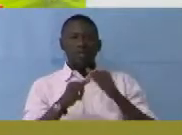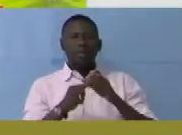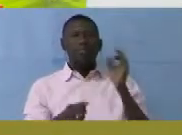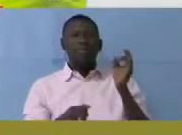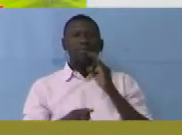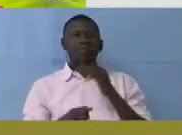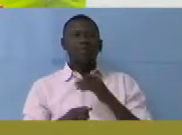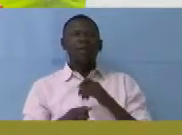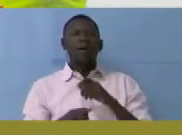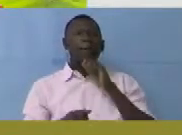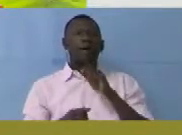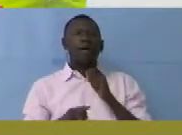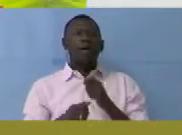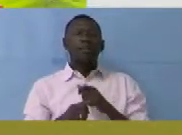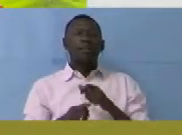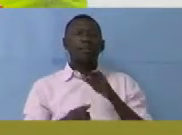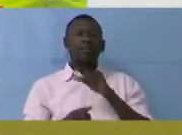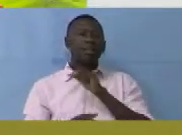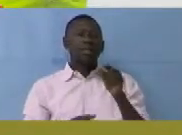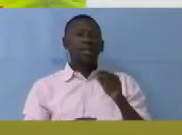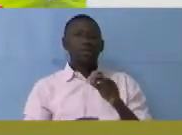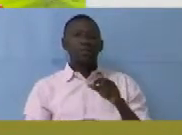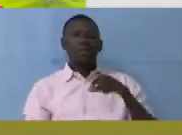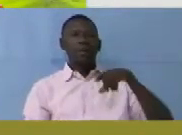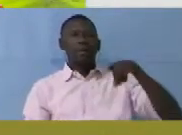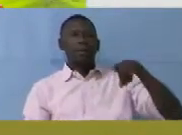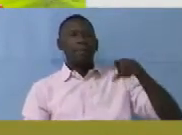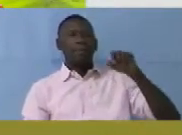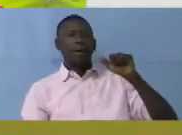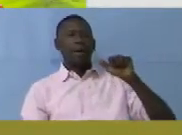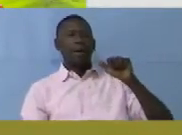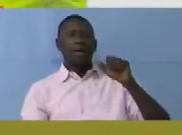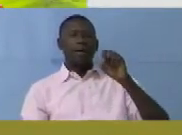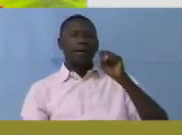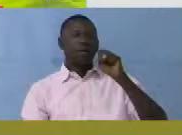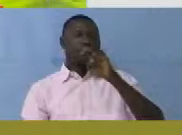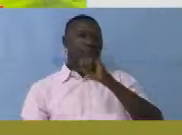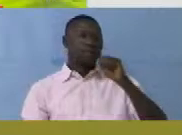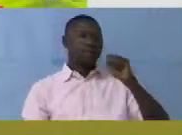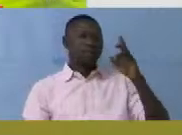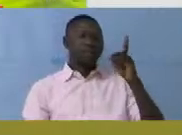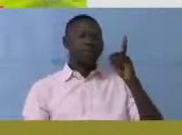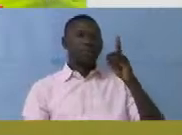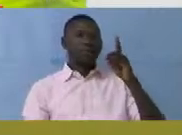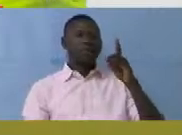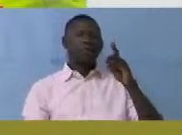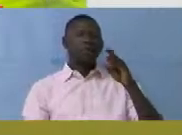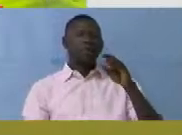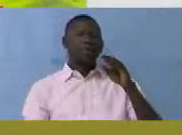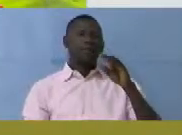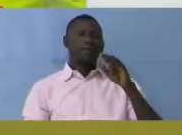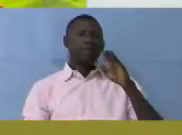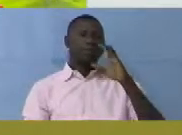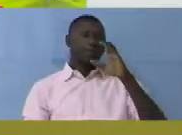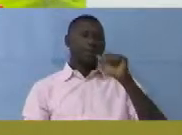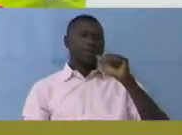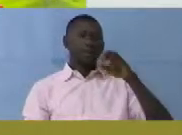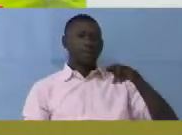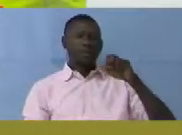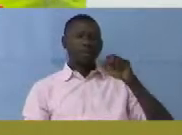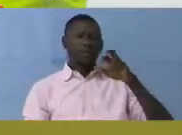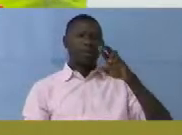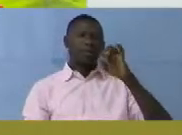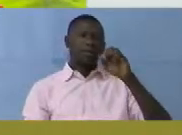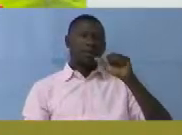griot called Pasit Kamara in Banjul. Hakilo bulata jalitobori mbala ekafume Pasit Kamara member in Banjul.